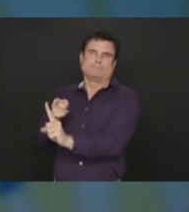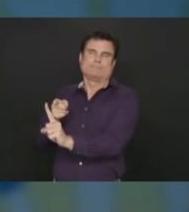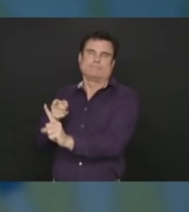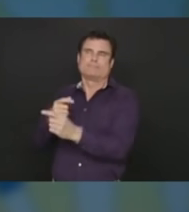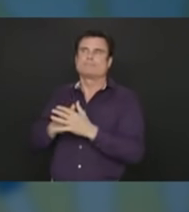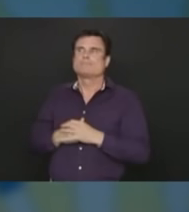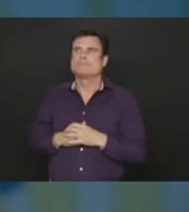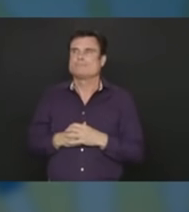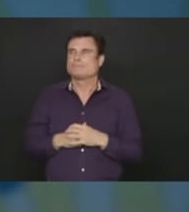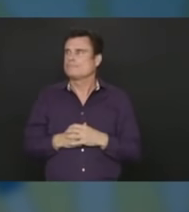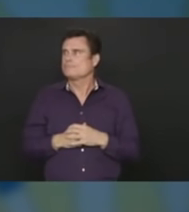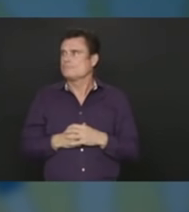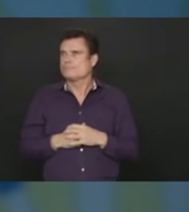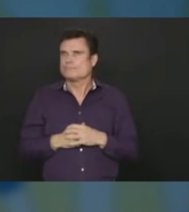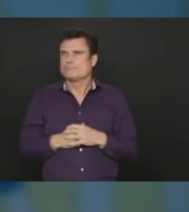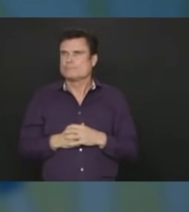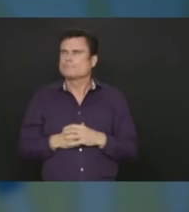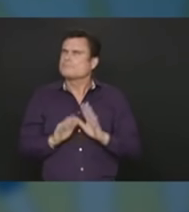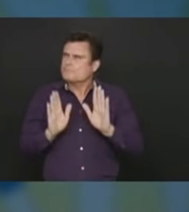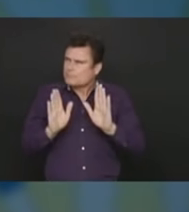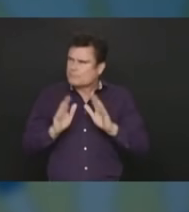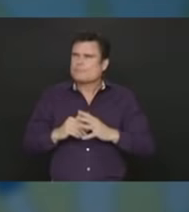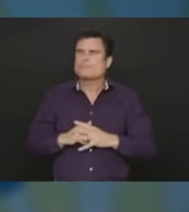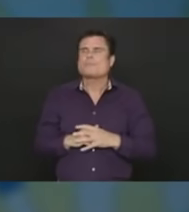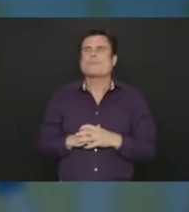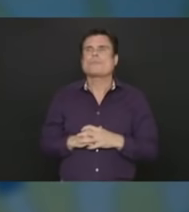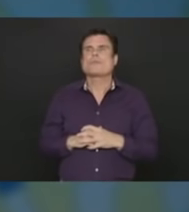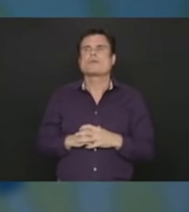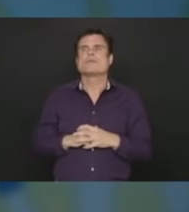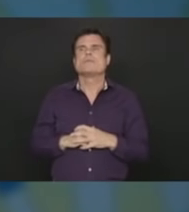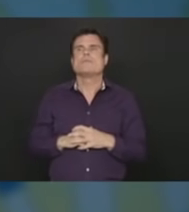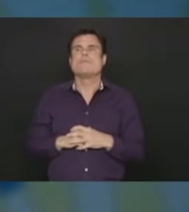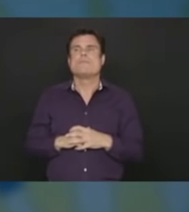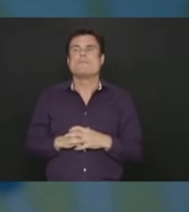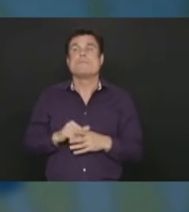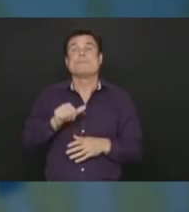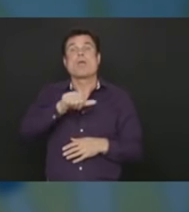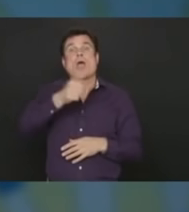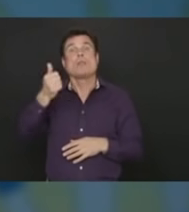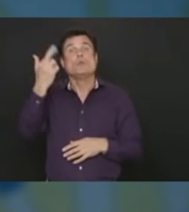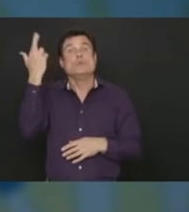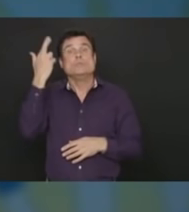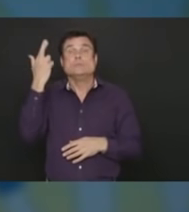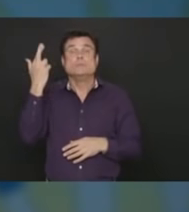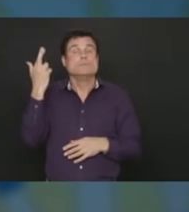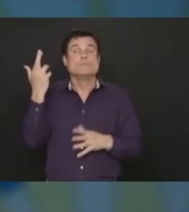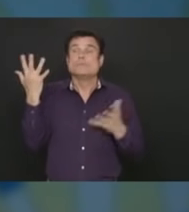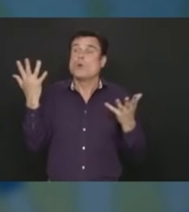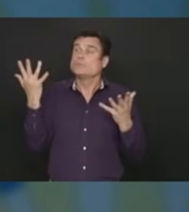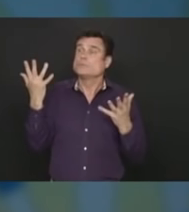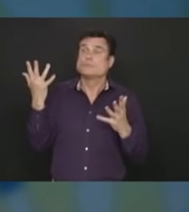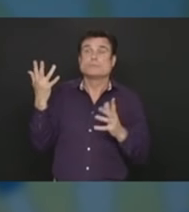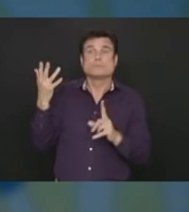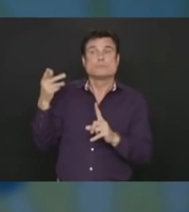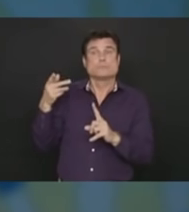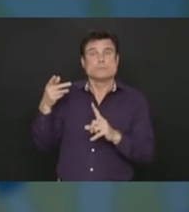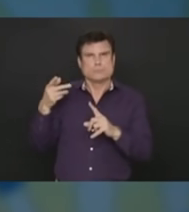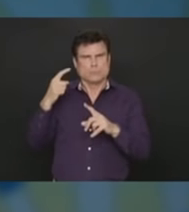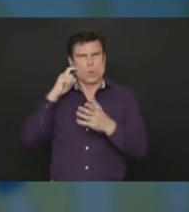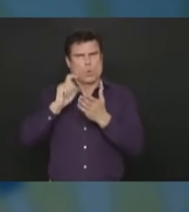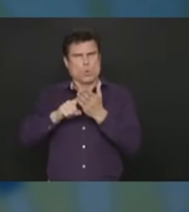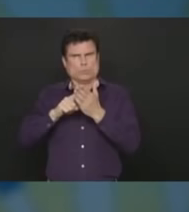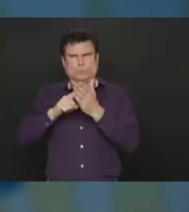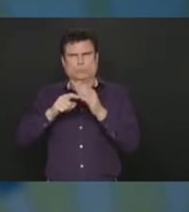excess deaths during that period of time. And what we get is more detailed information from the vital statistics, from the